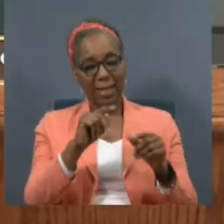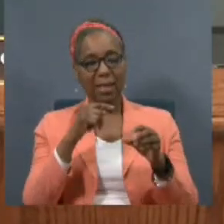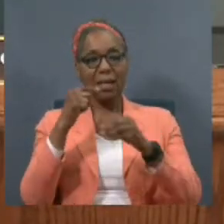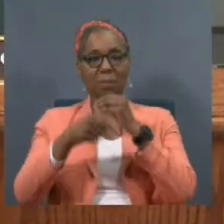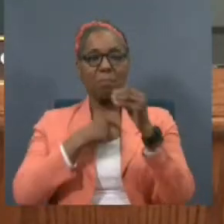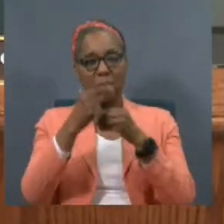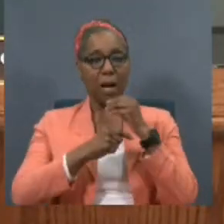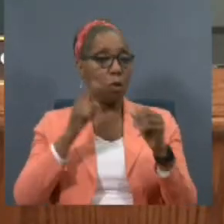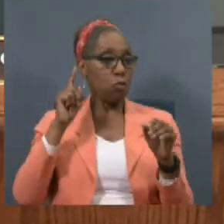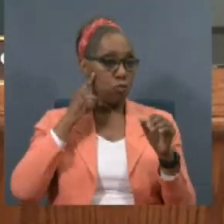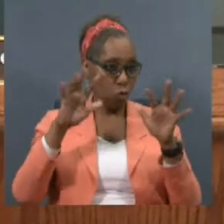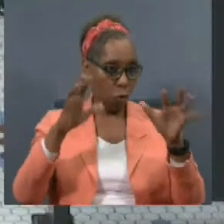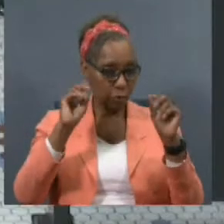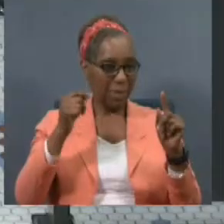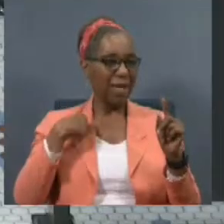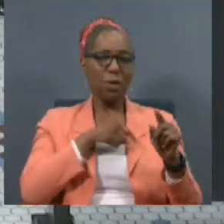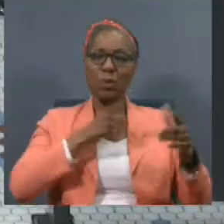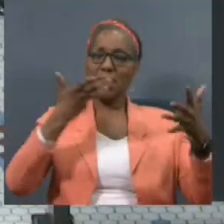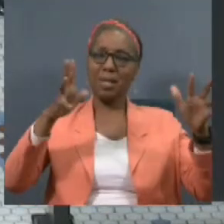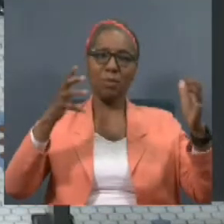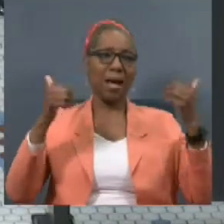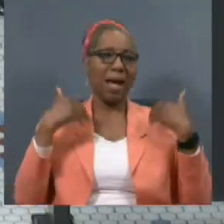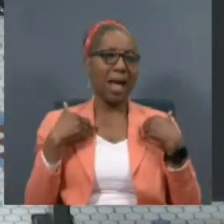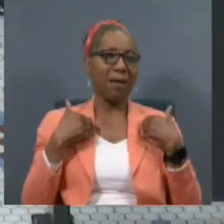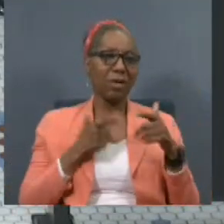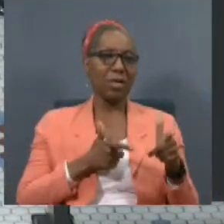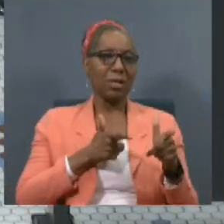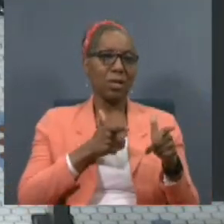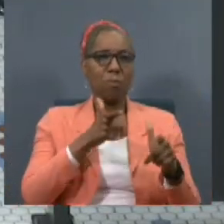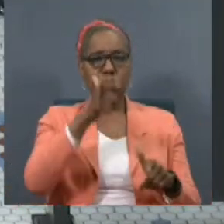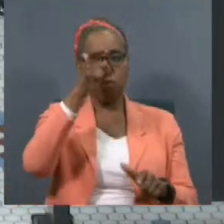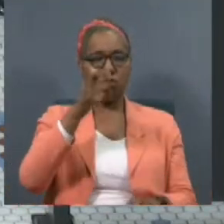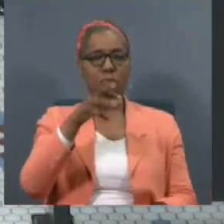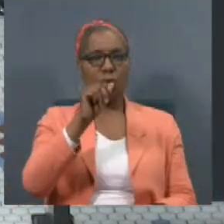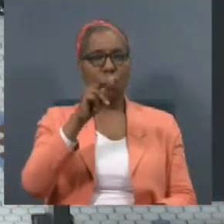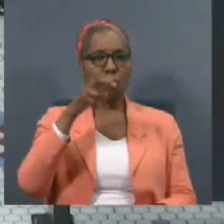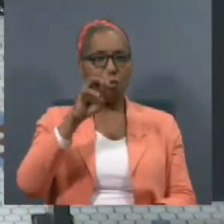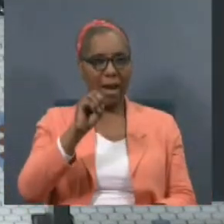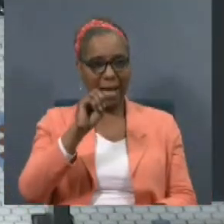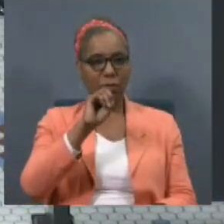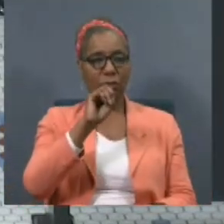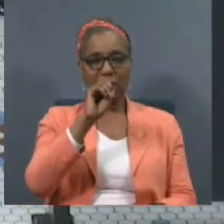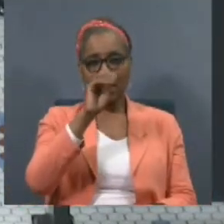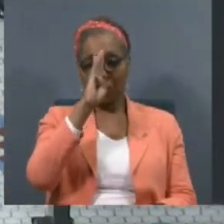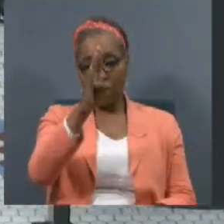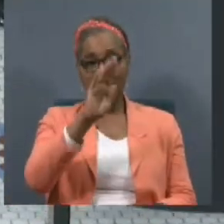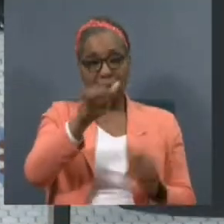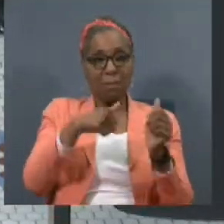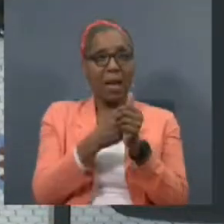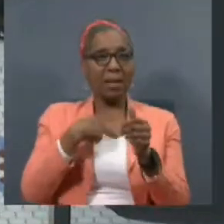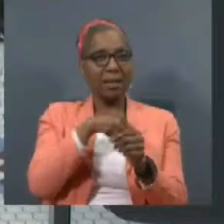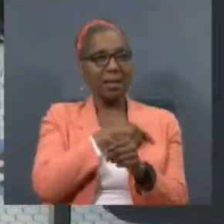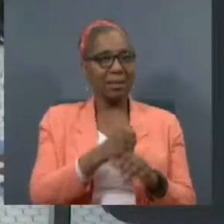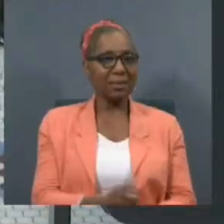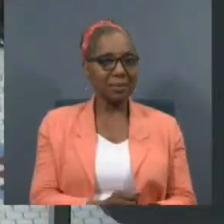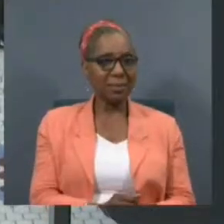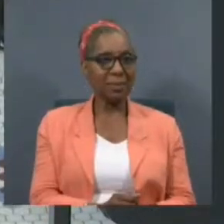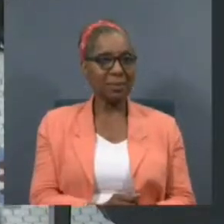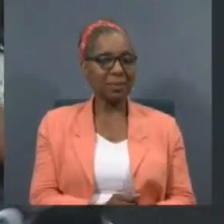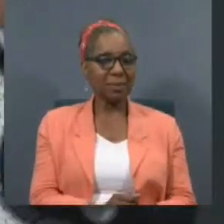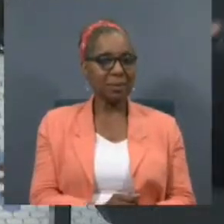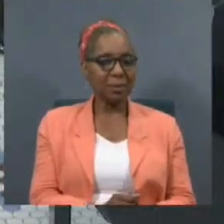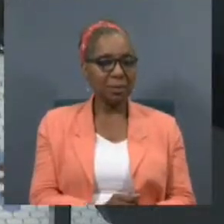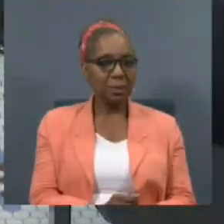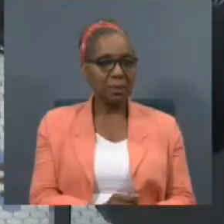noise, we already had got a shooting range right directly behind us. Nobody even knows it comes in